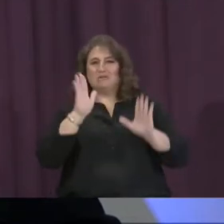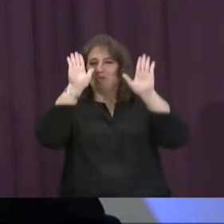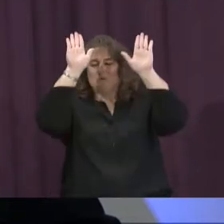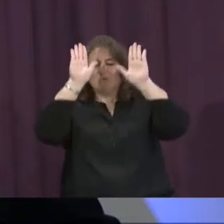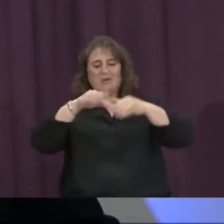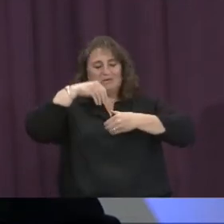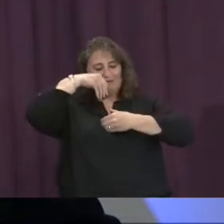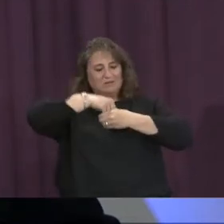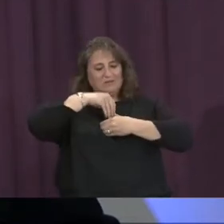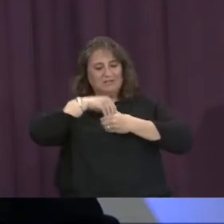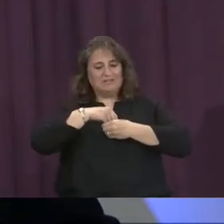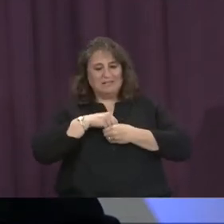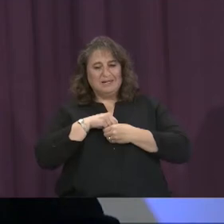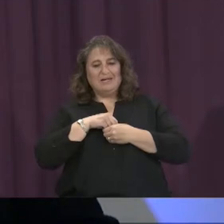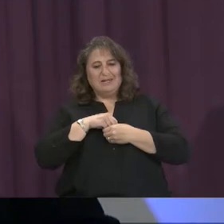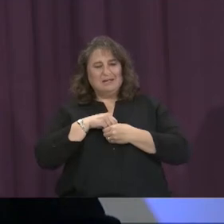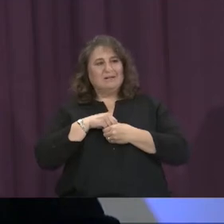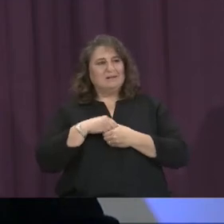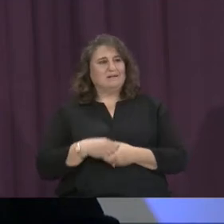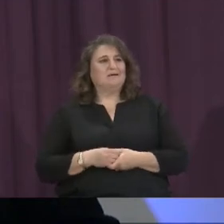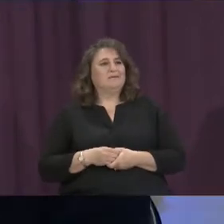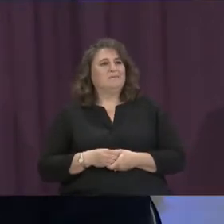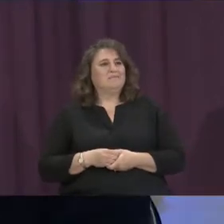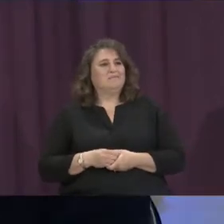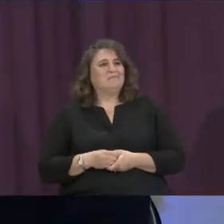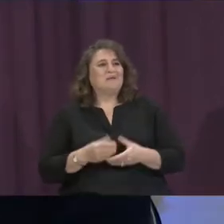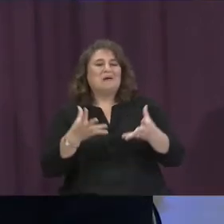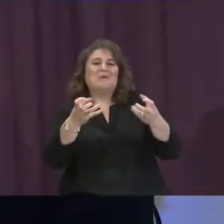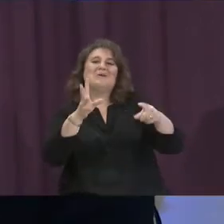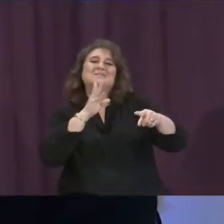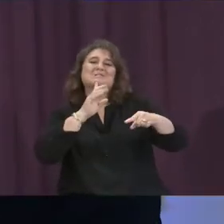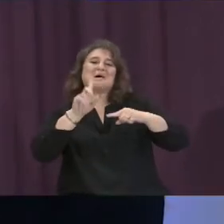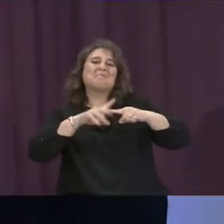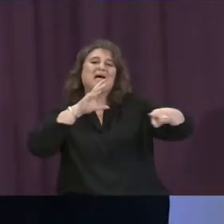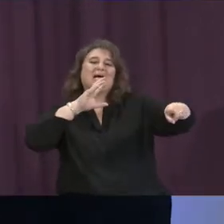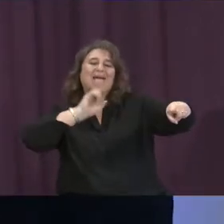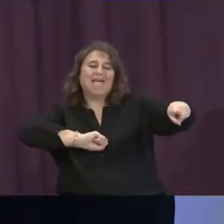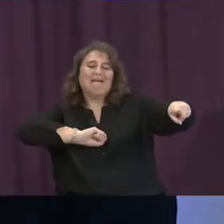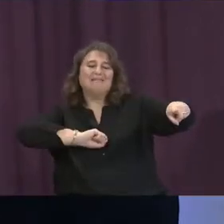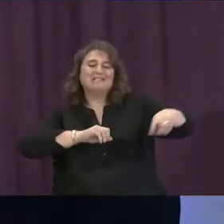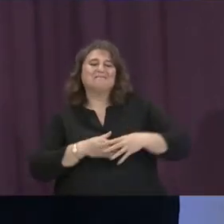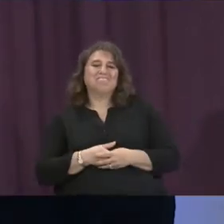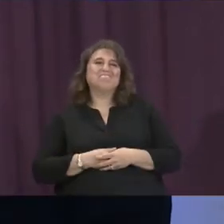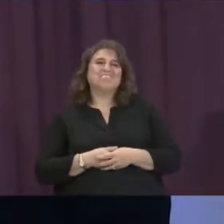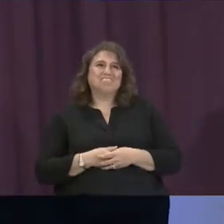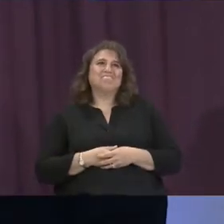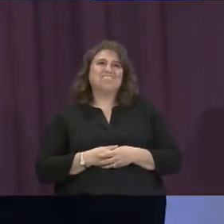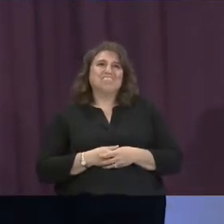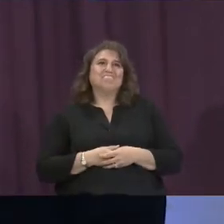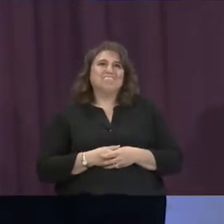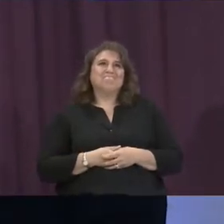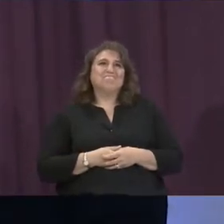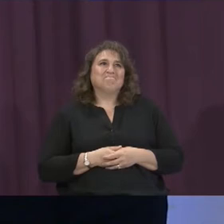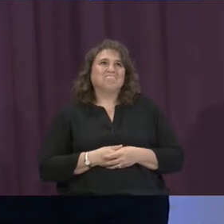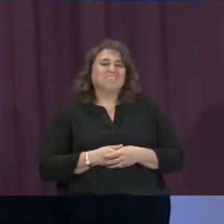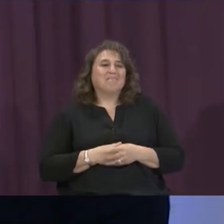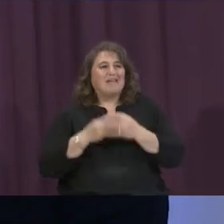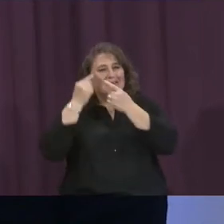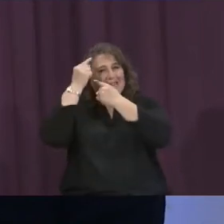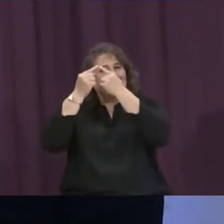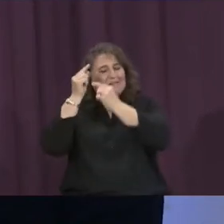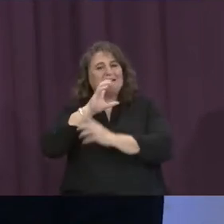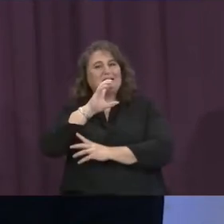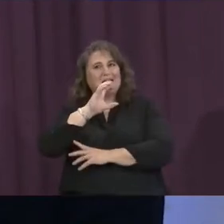true. Absolutely. I want to talk a little bit about age because that's something where, when we think about